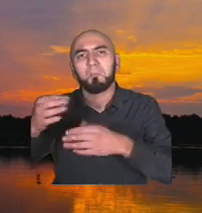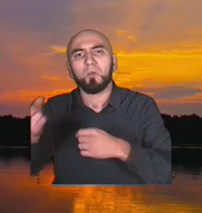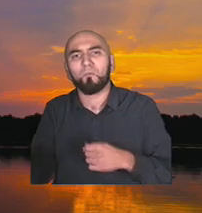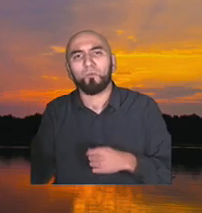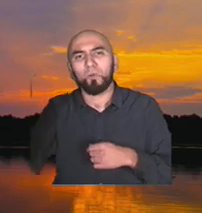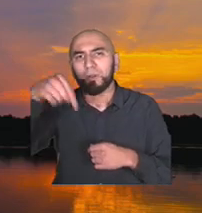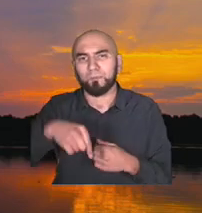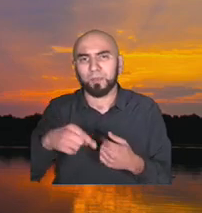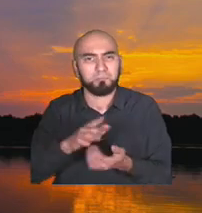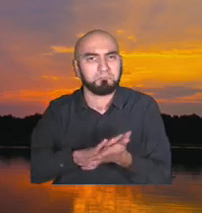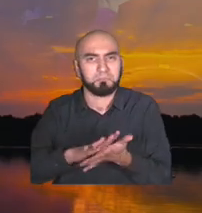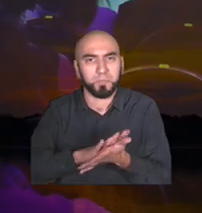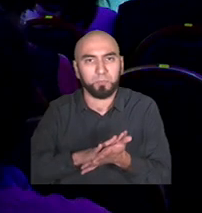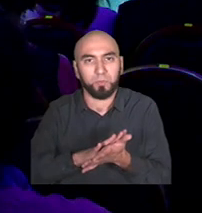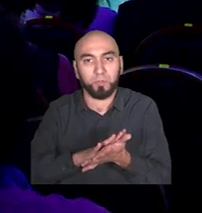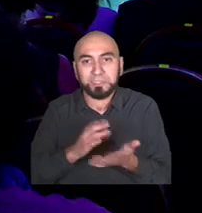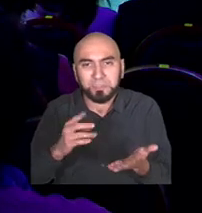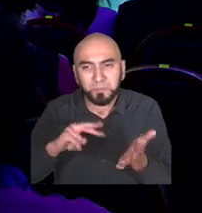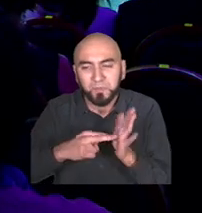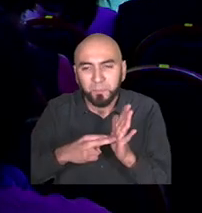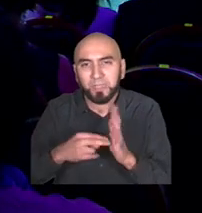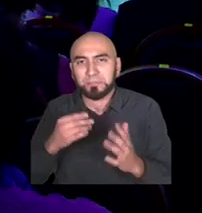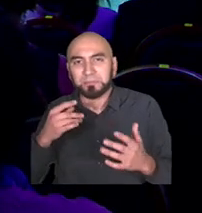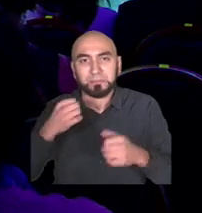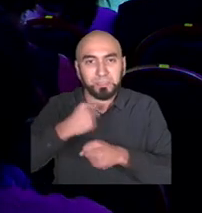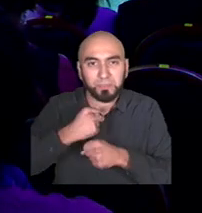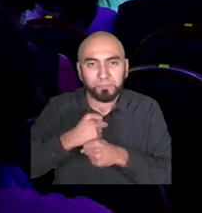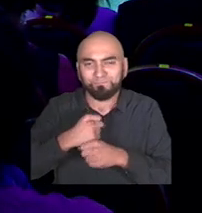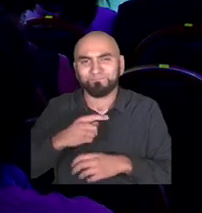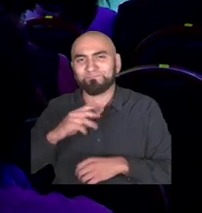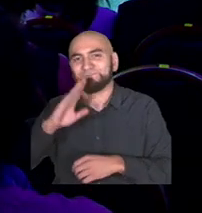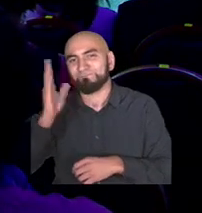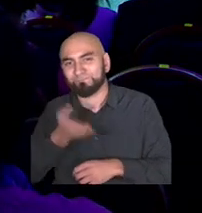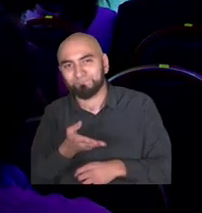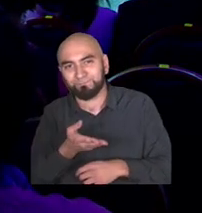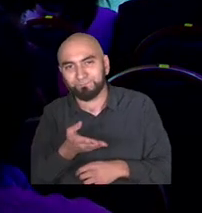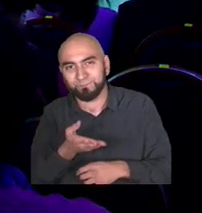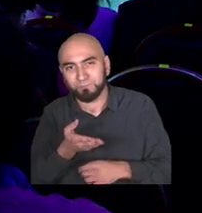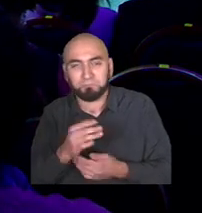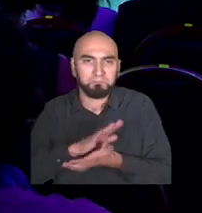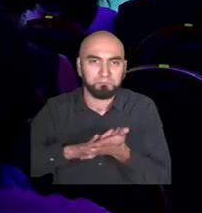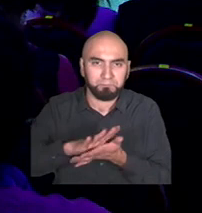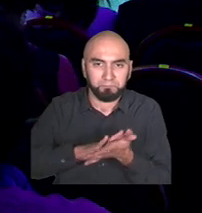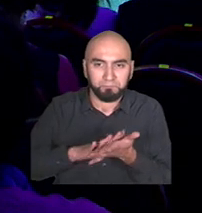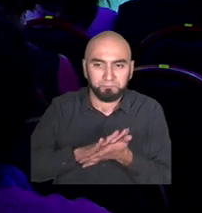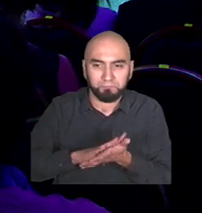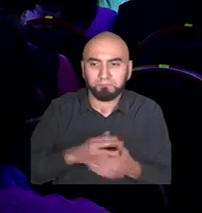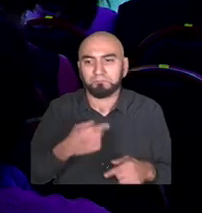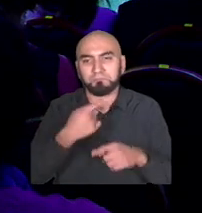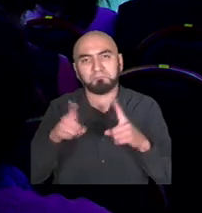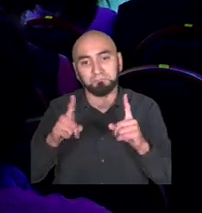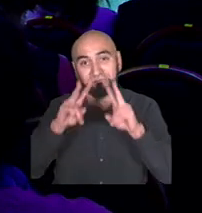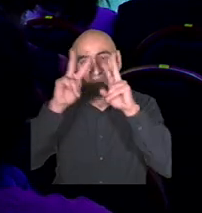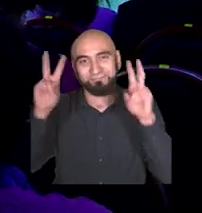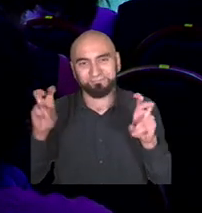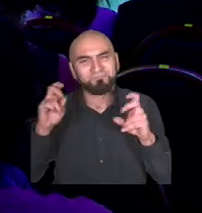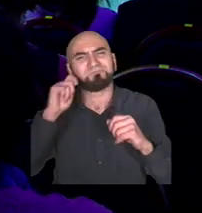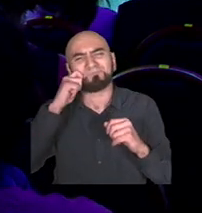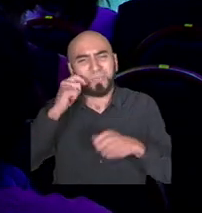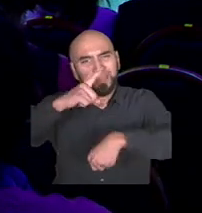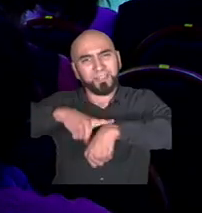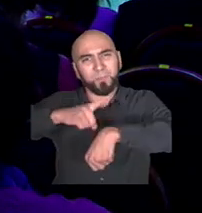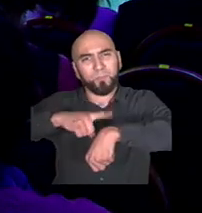cancel everything. We can never work on that. Kairos time is the time of falling in love. It's the time of a sunset.